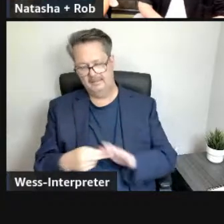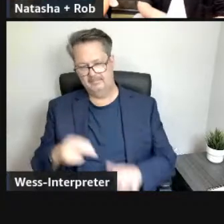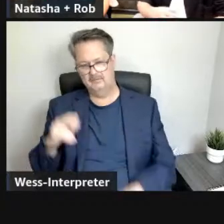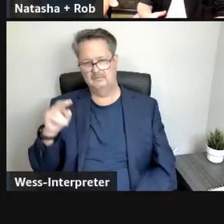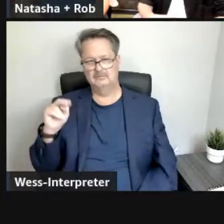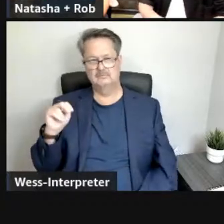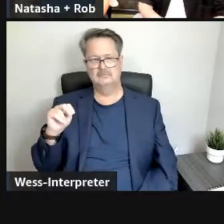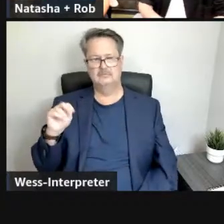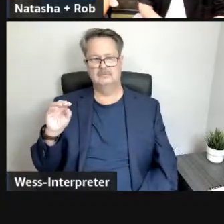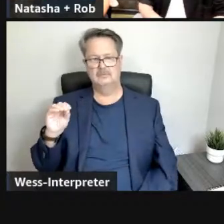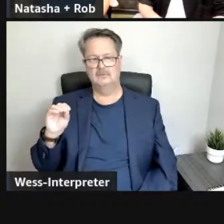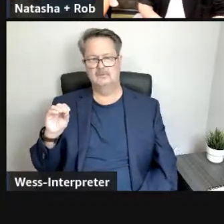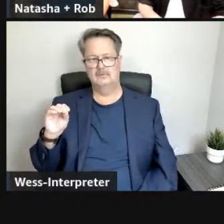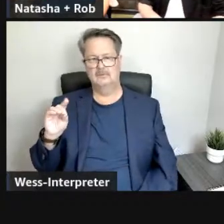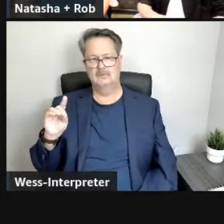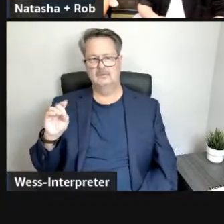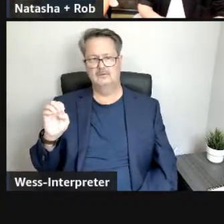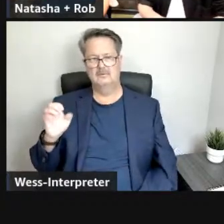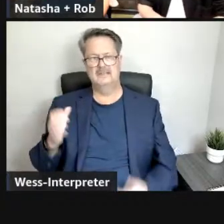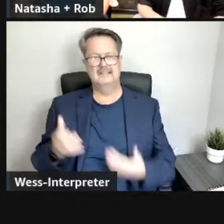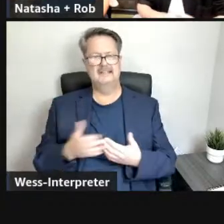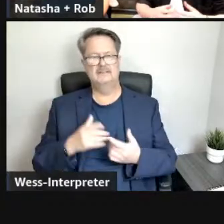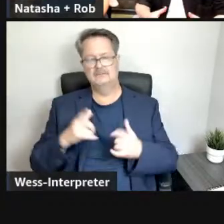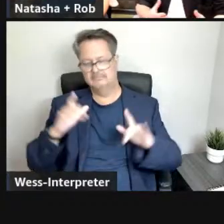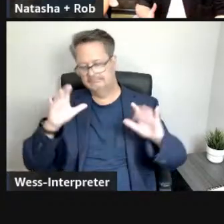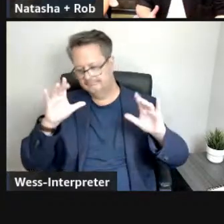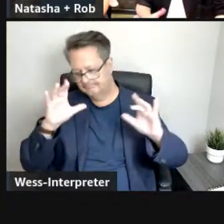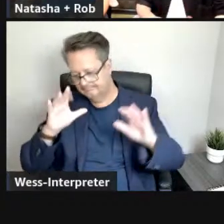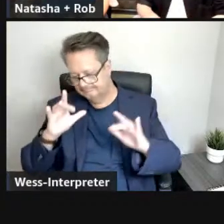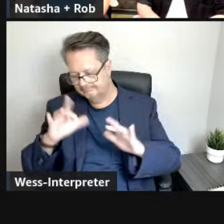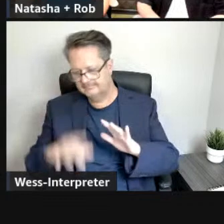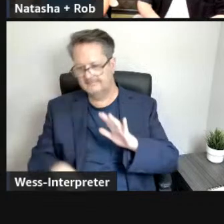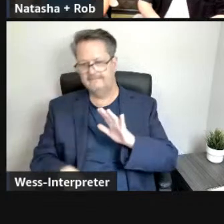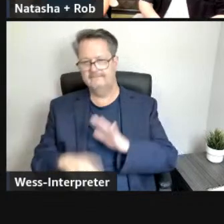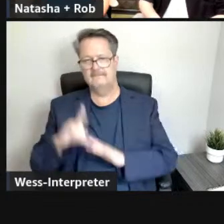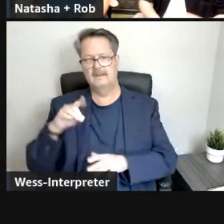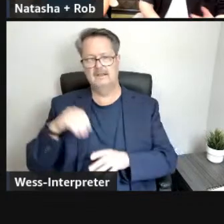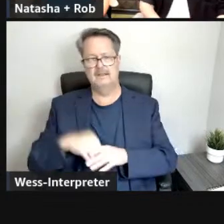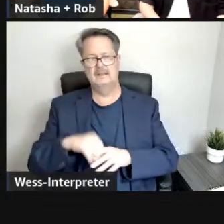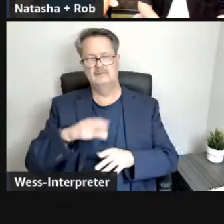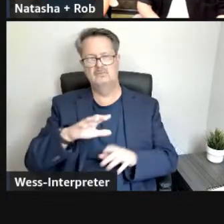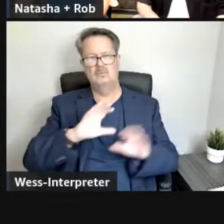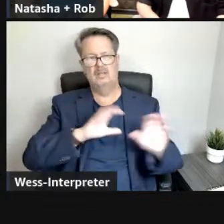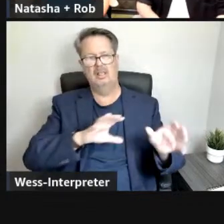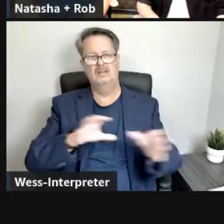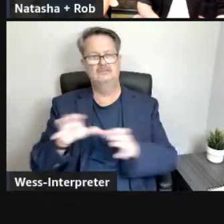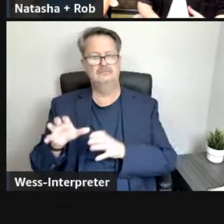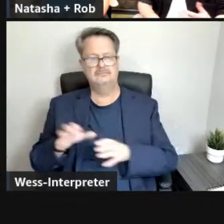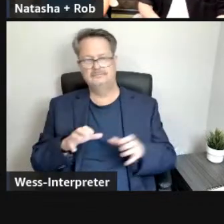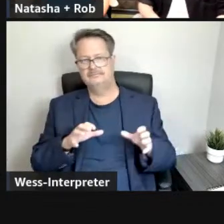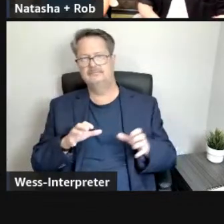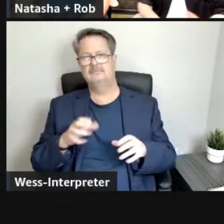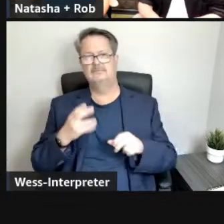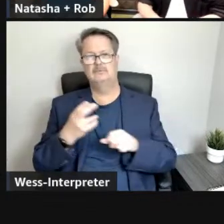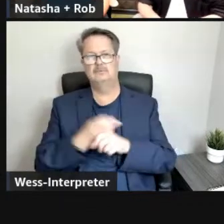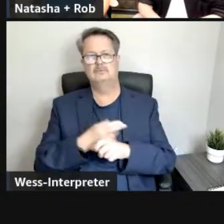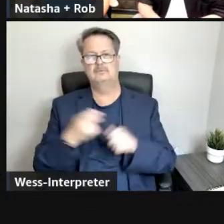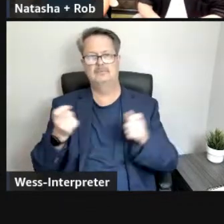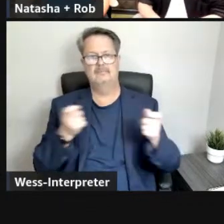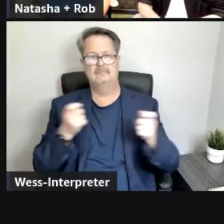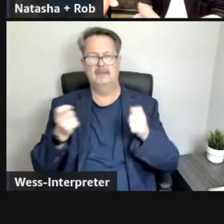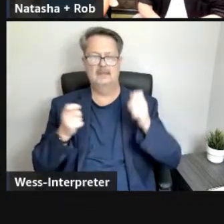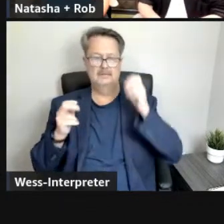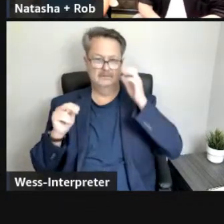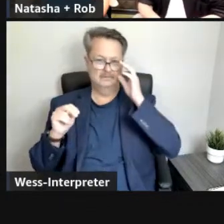so that they're easily searchable and referenceable in your cluster. When you're using a managed node group, you can take advantage of